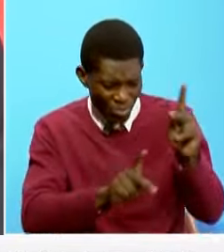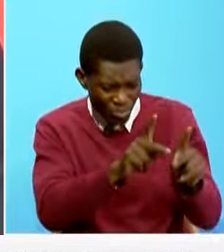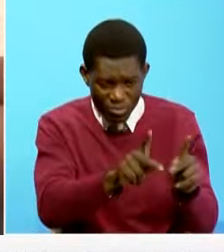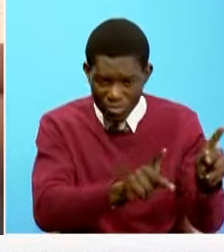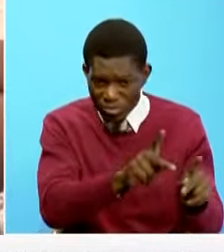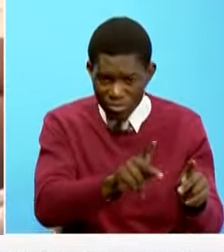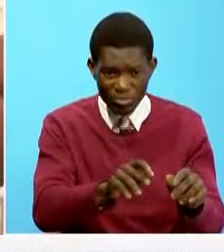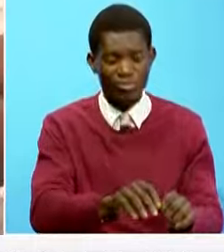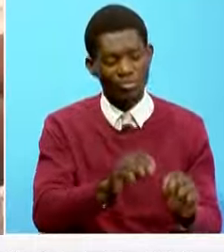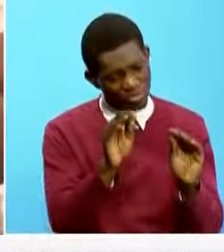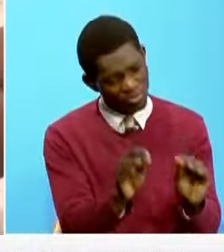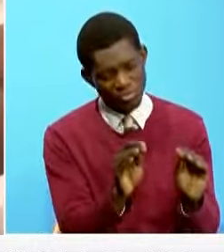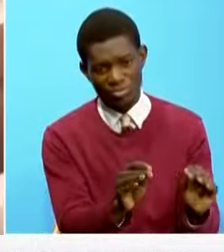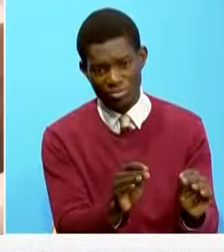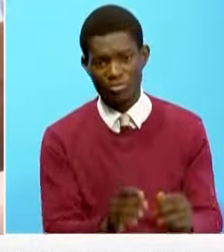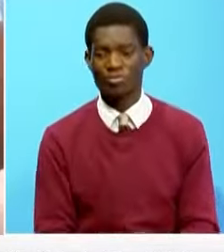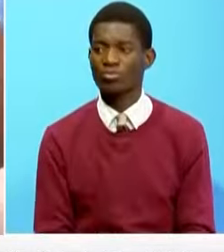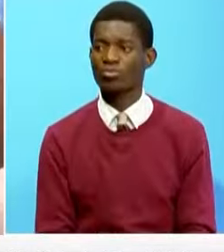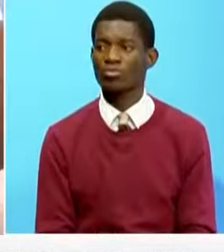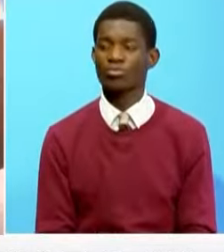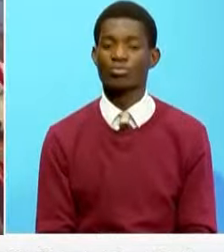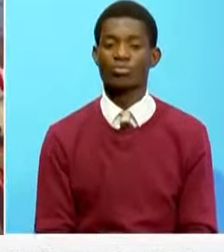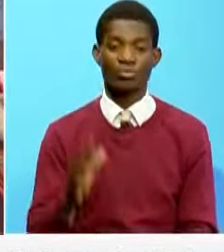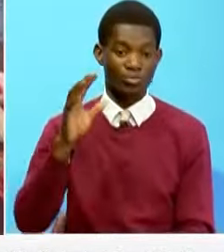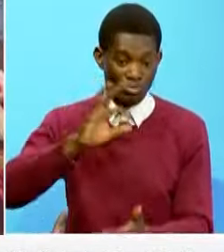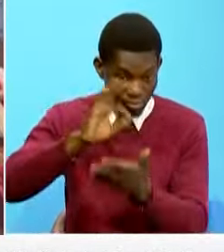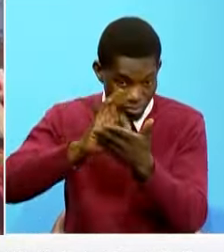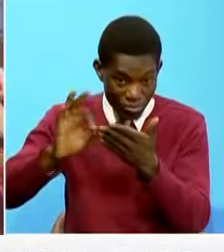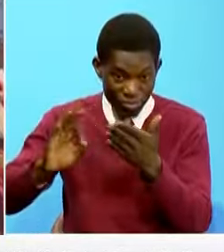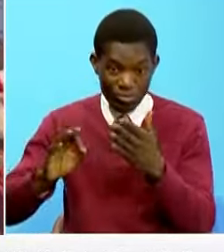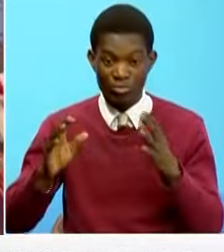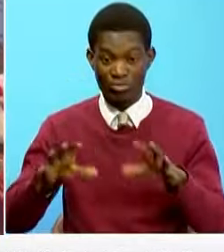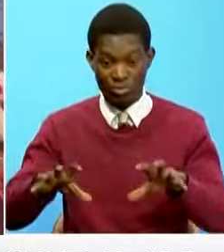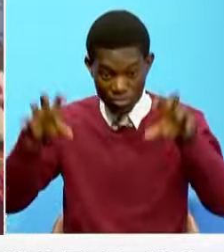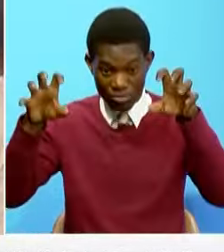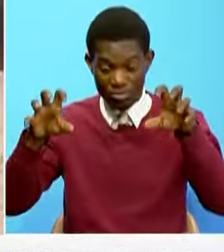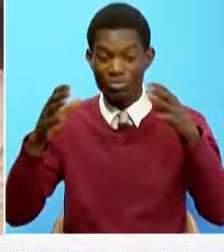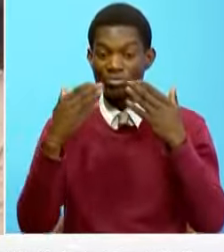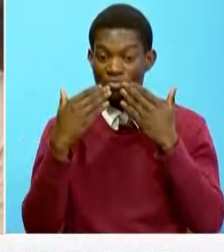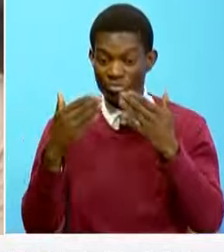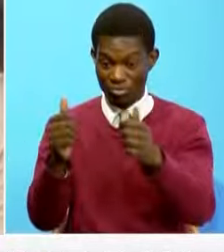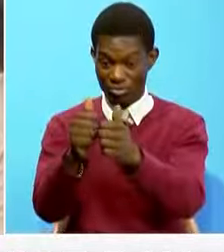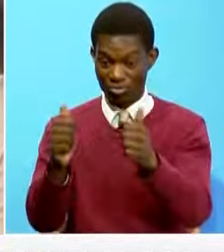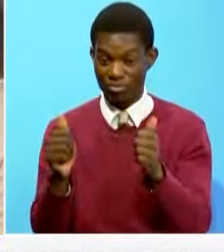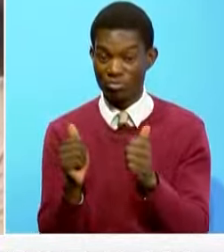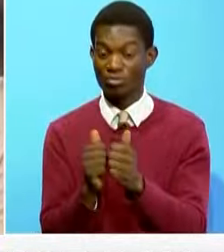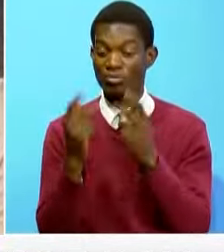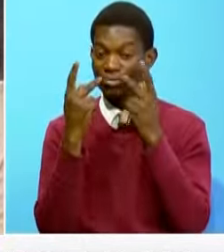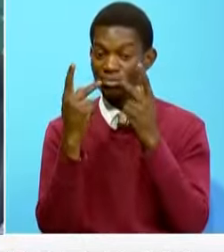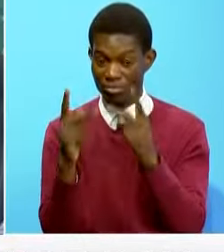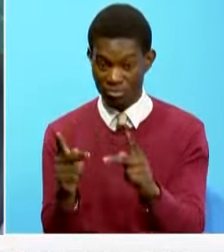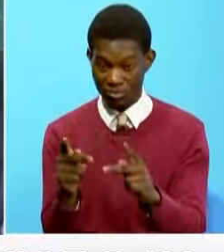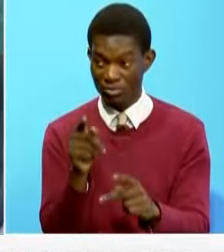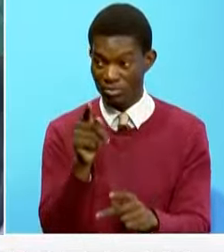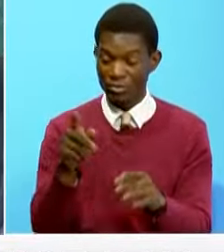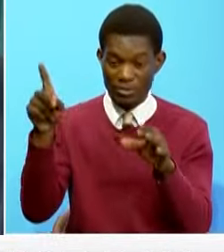chiefdoms. The secretary to the cabinet appreciated the response from the general public, who actively participated in events leading to